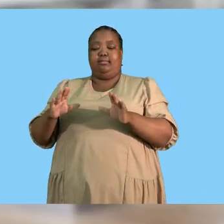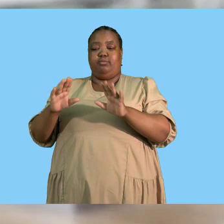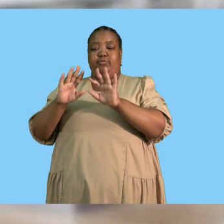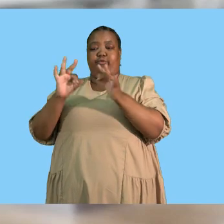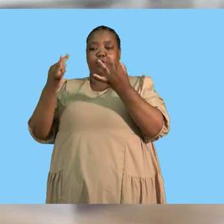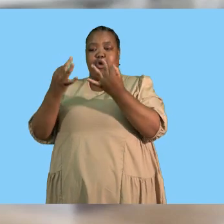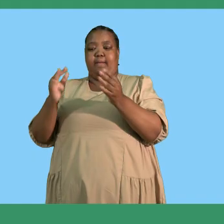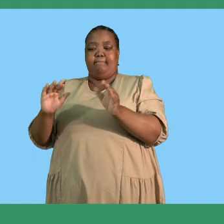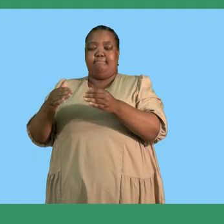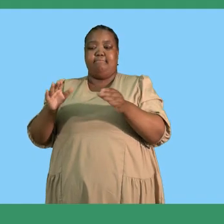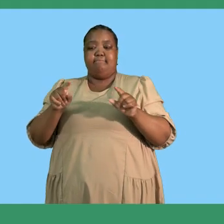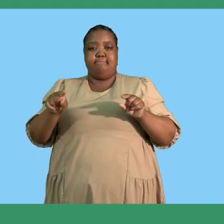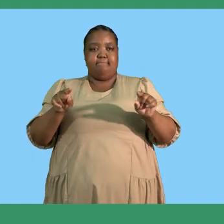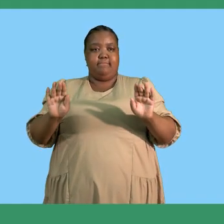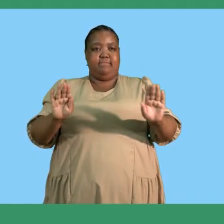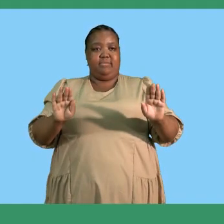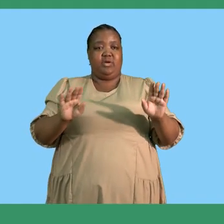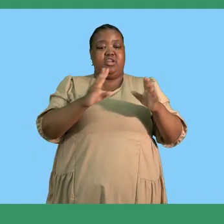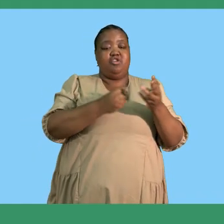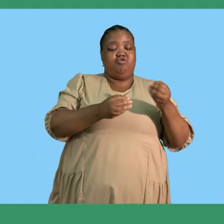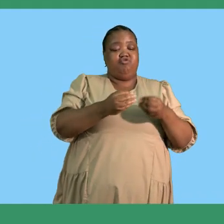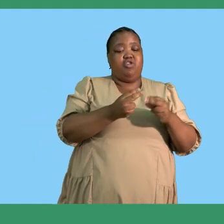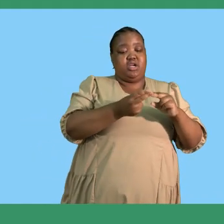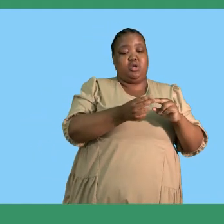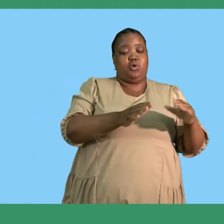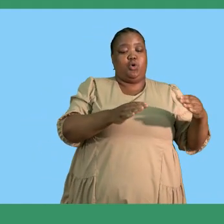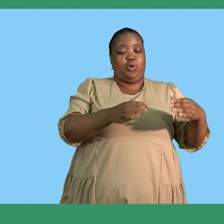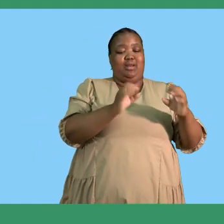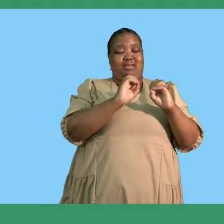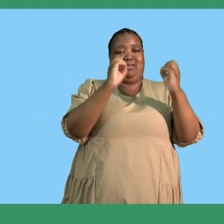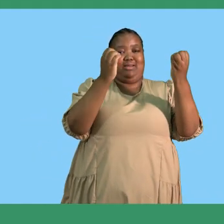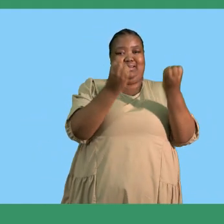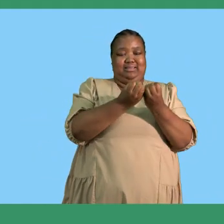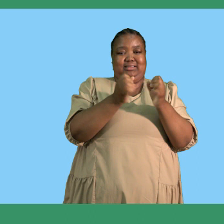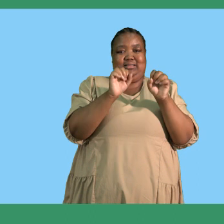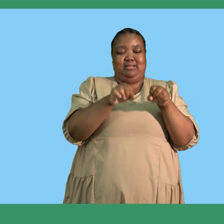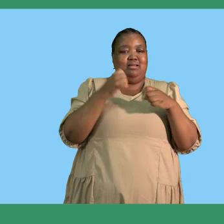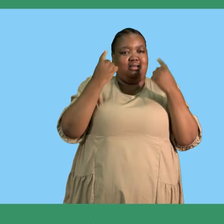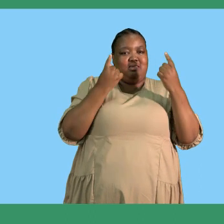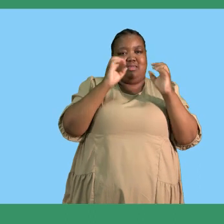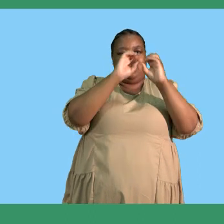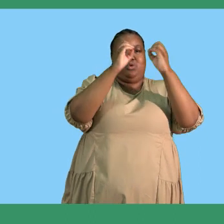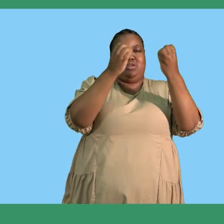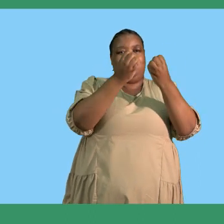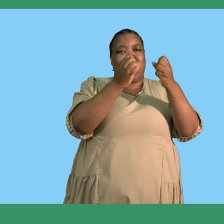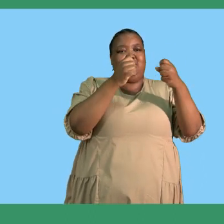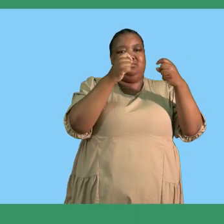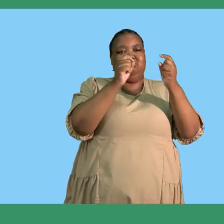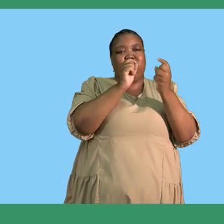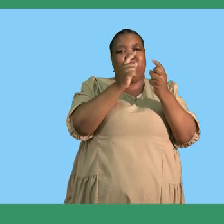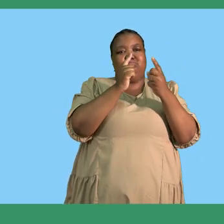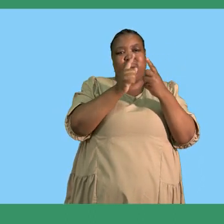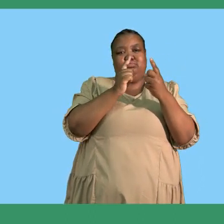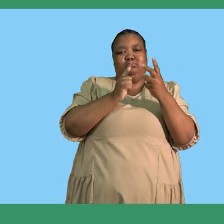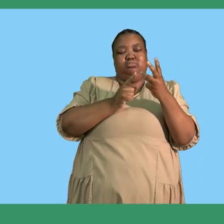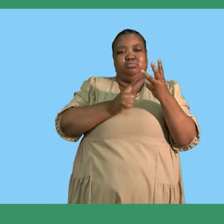trade union, we are speaking about an organization. Now think about different organizations